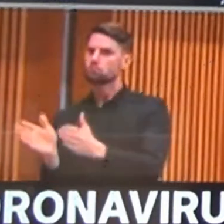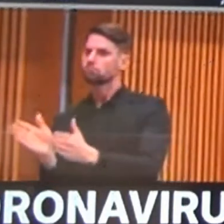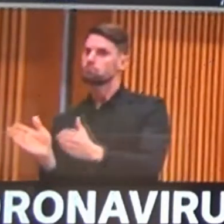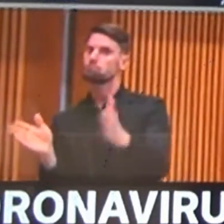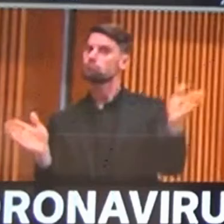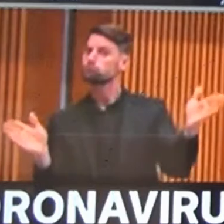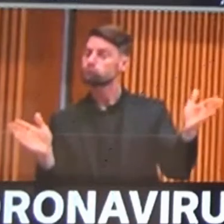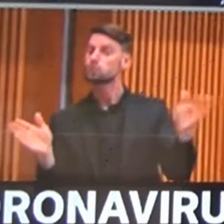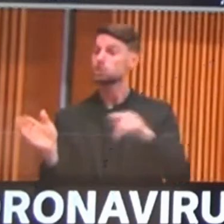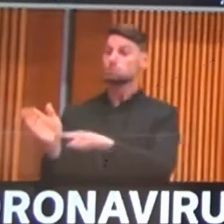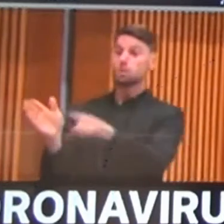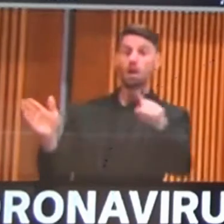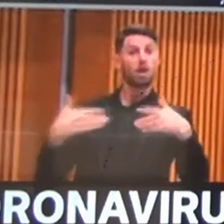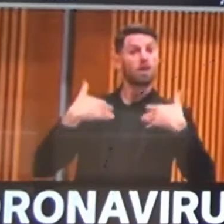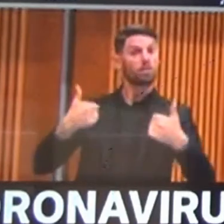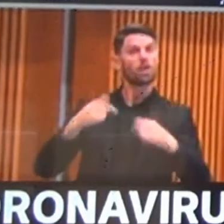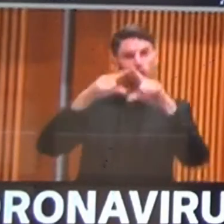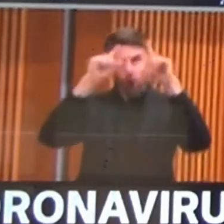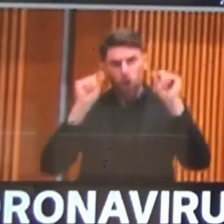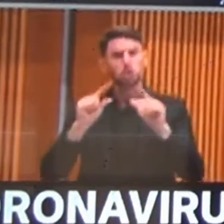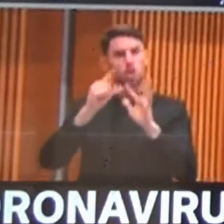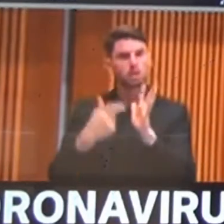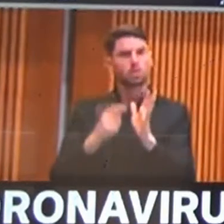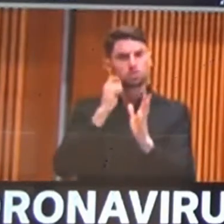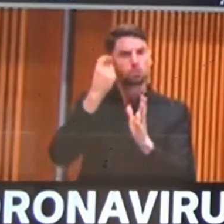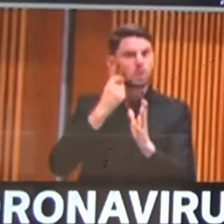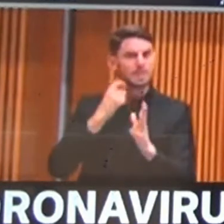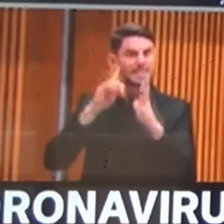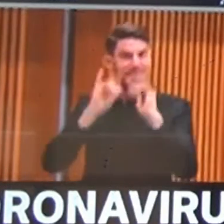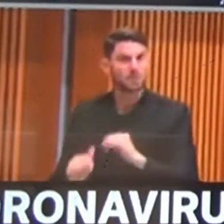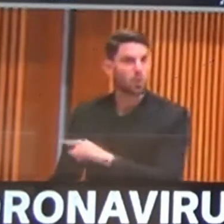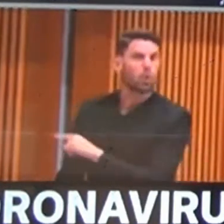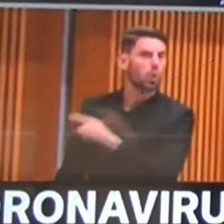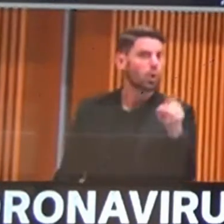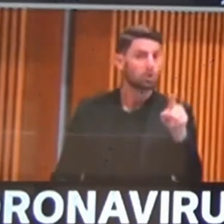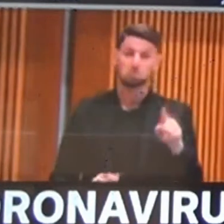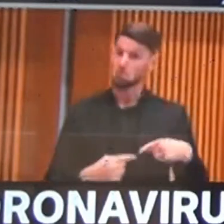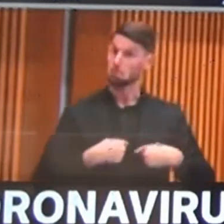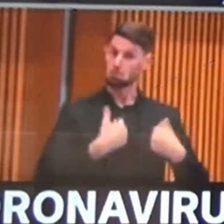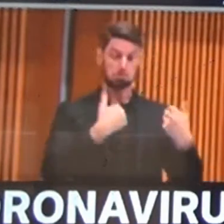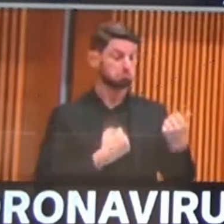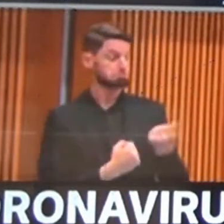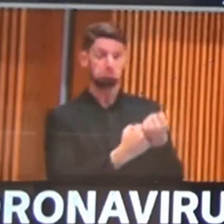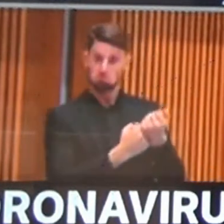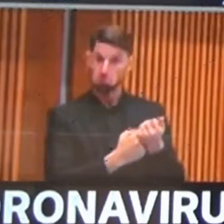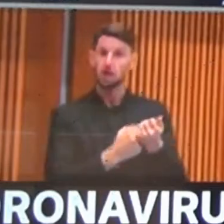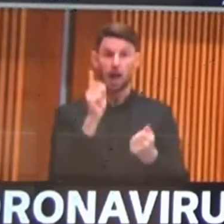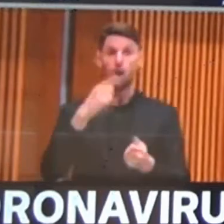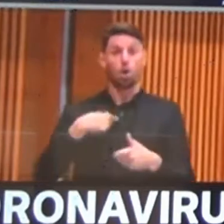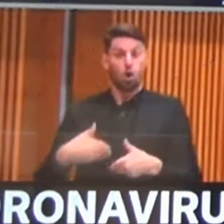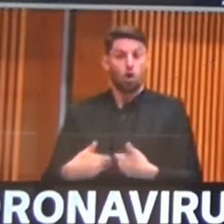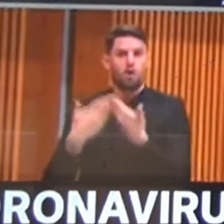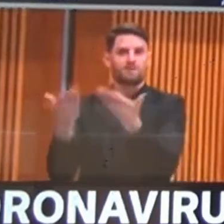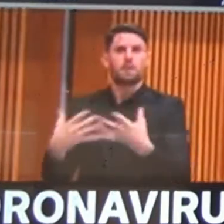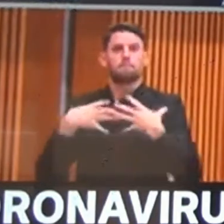health workers. And so what I'm doing is saying that as a country we are supporting that, and so they are increasingly offering